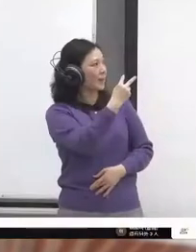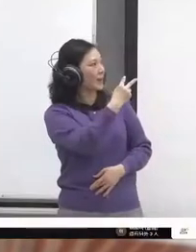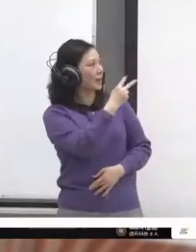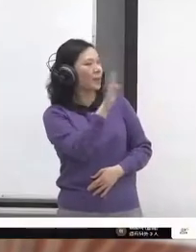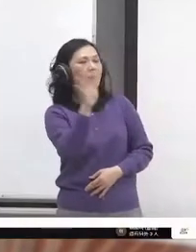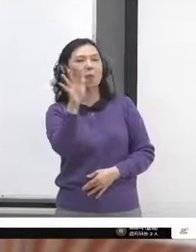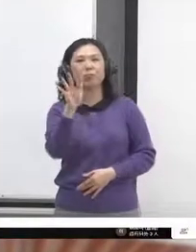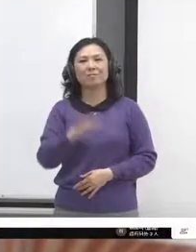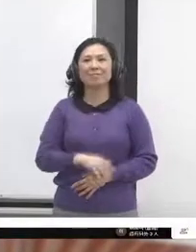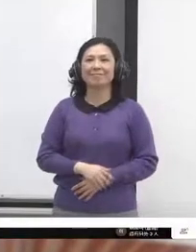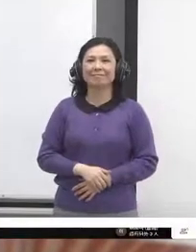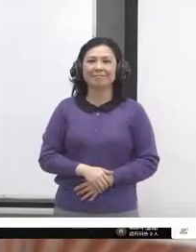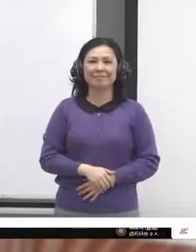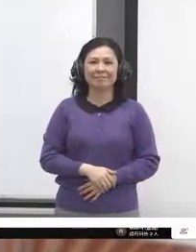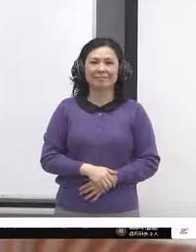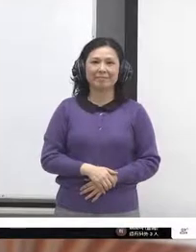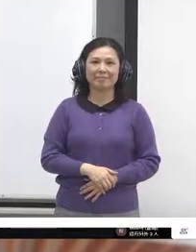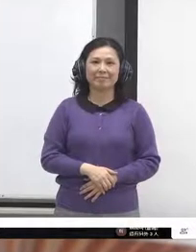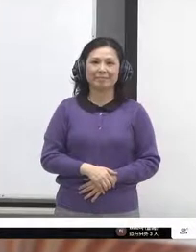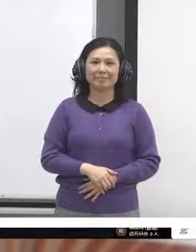Thank you.